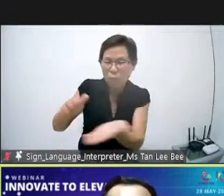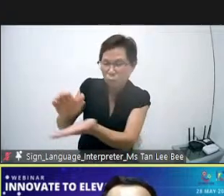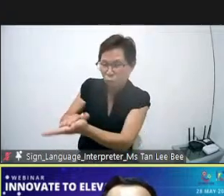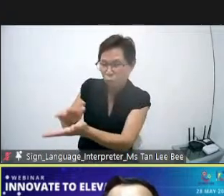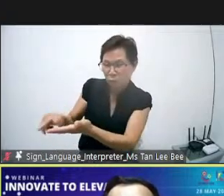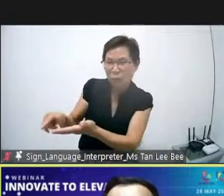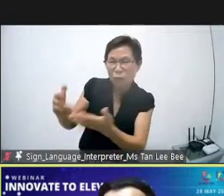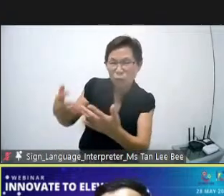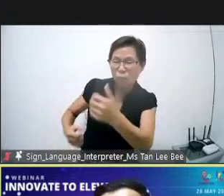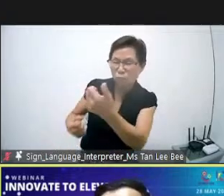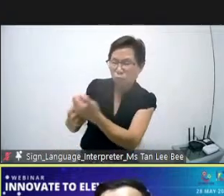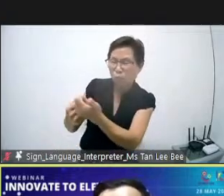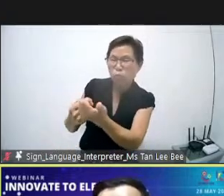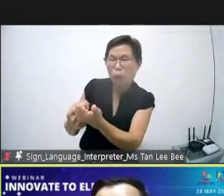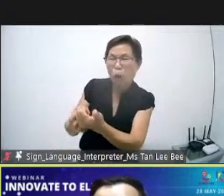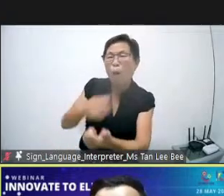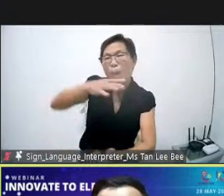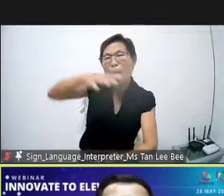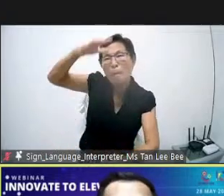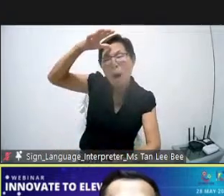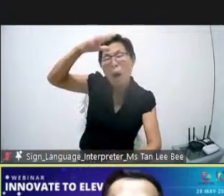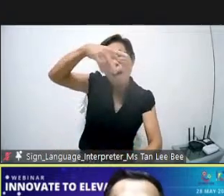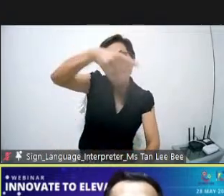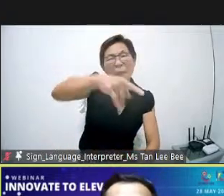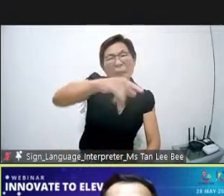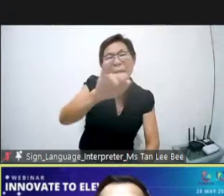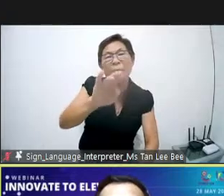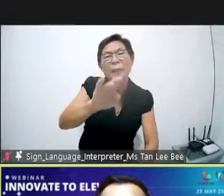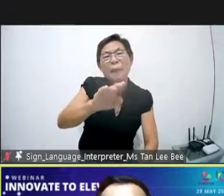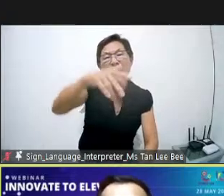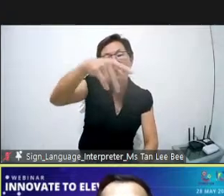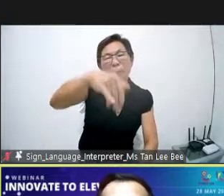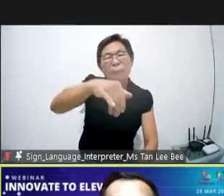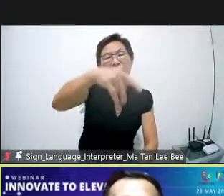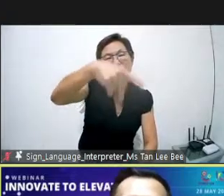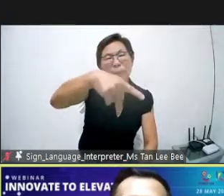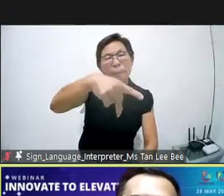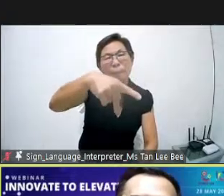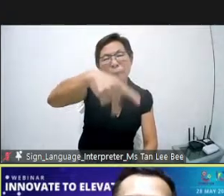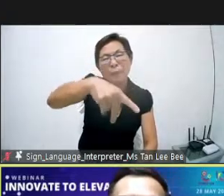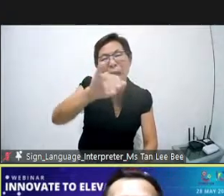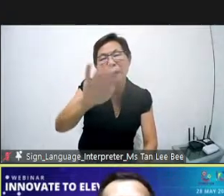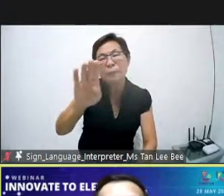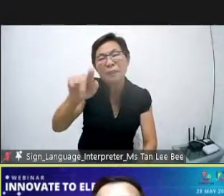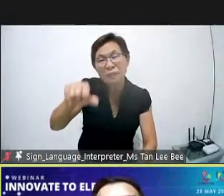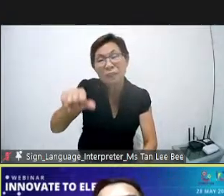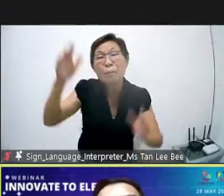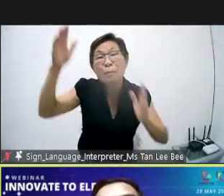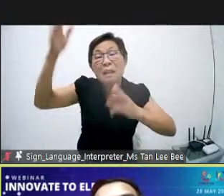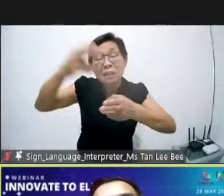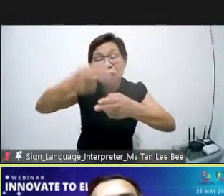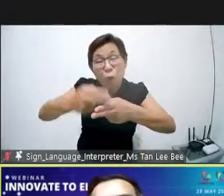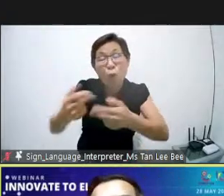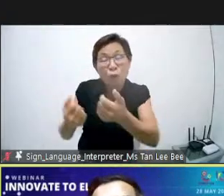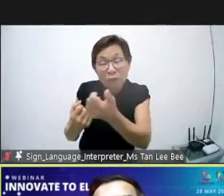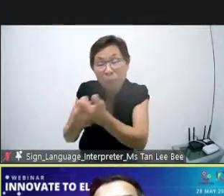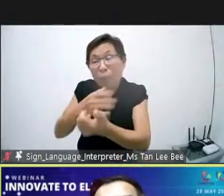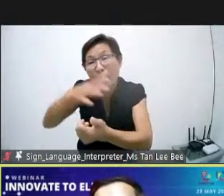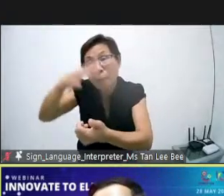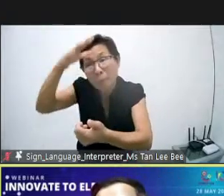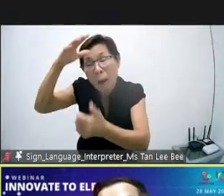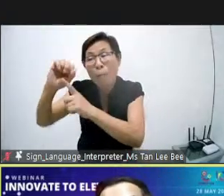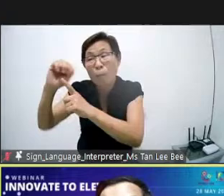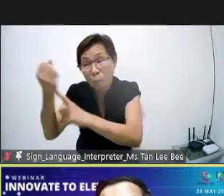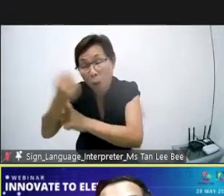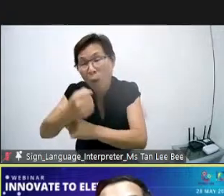actively supported by all the parents teacher association, PTA or PIBG we call it in Malaysia. But some of schools, especially in